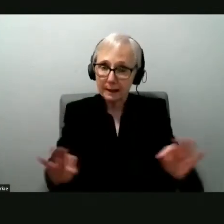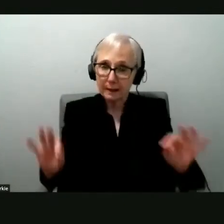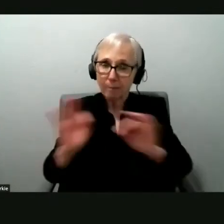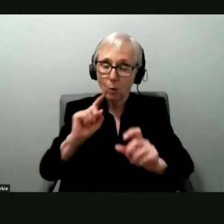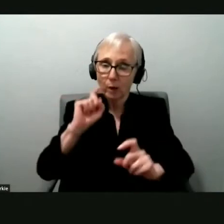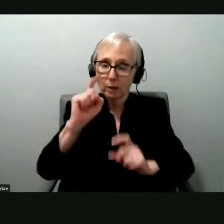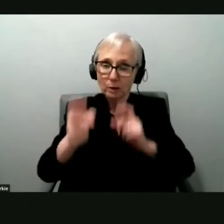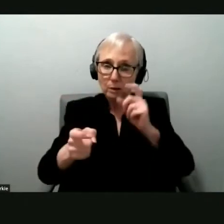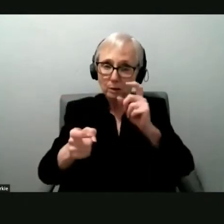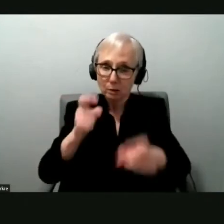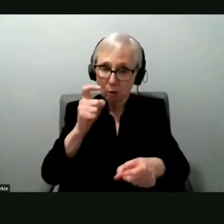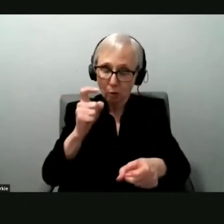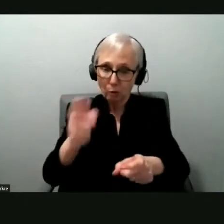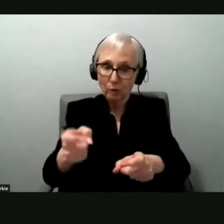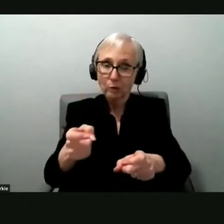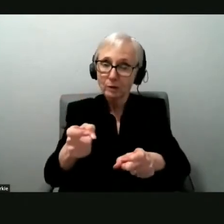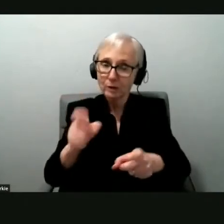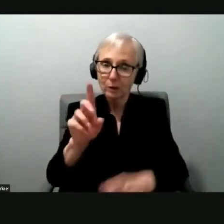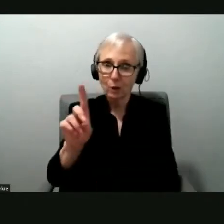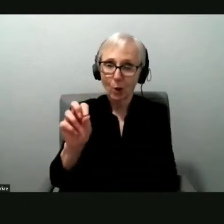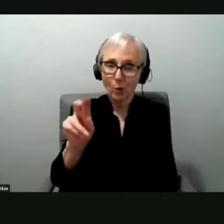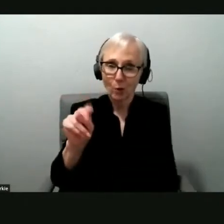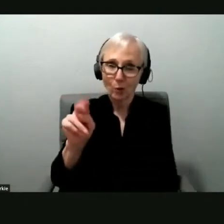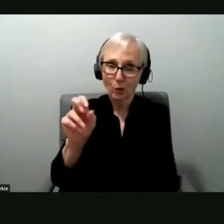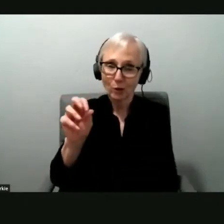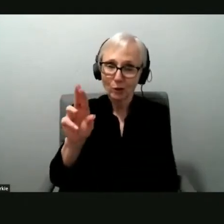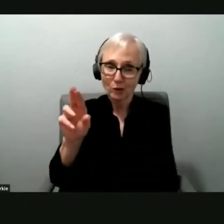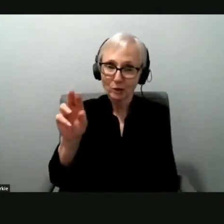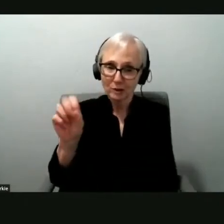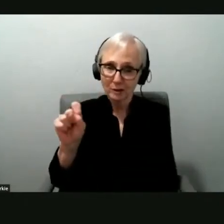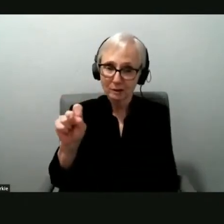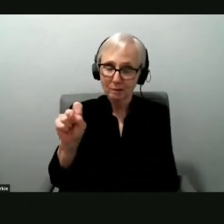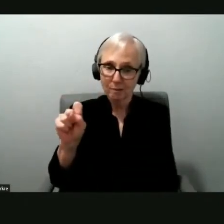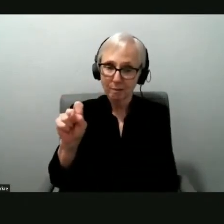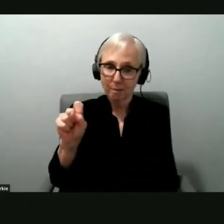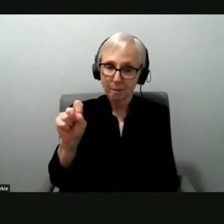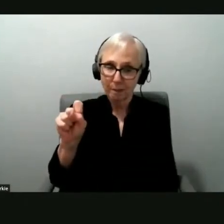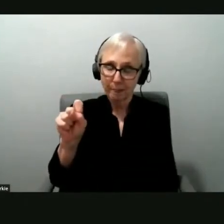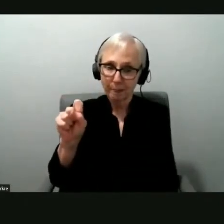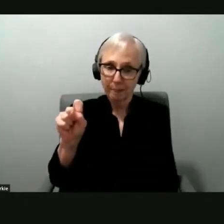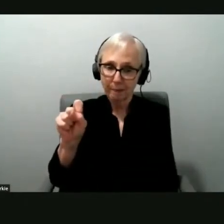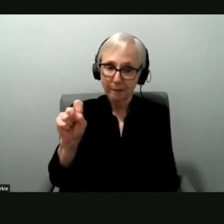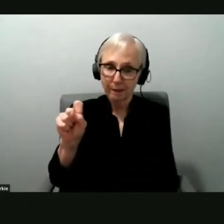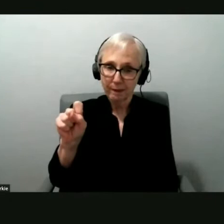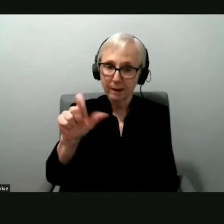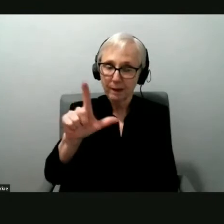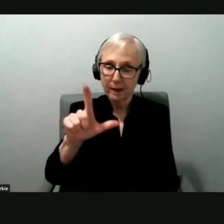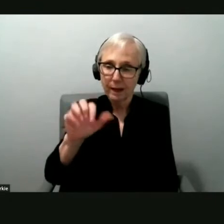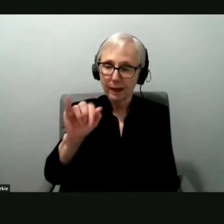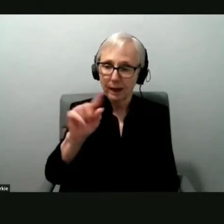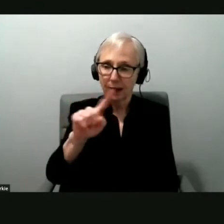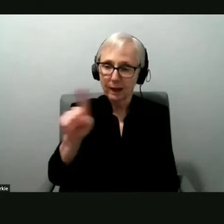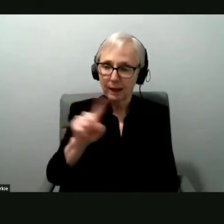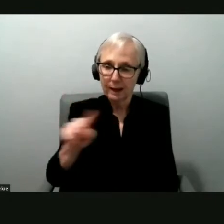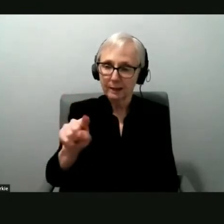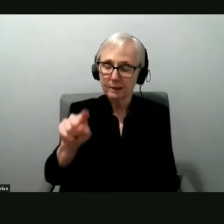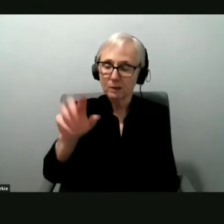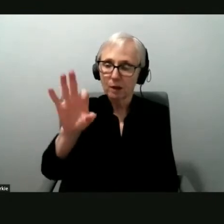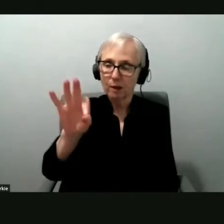donors. We got Liz Franklin and Dee